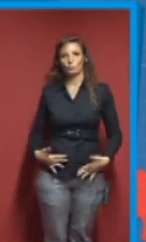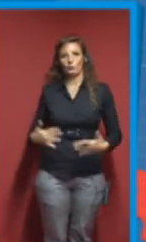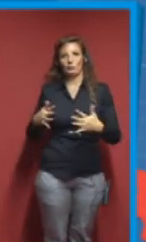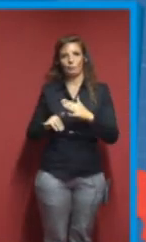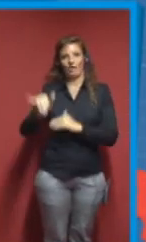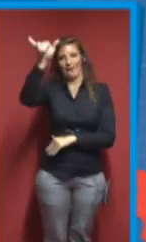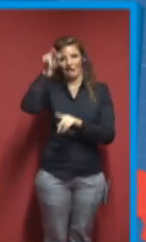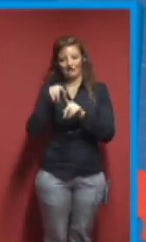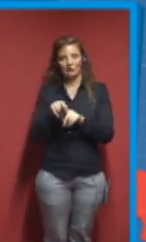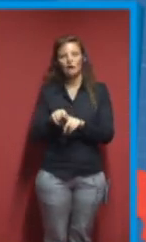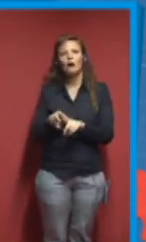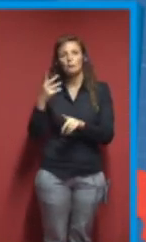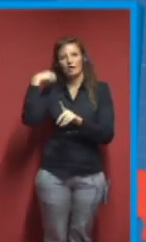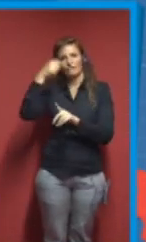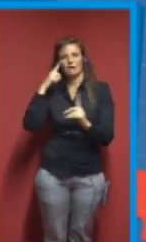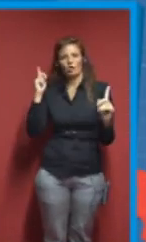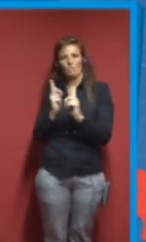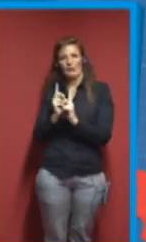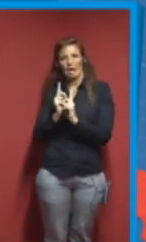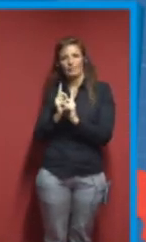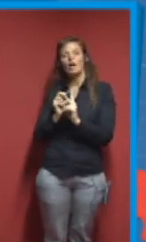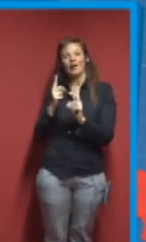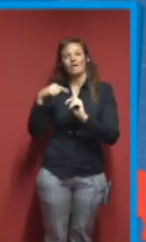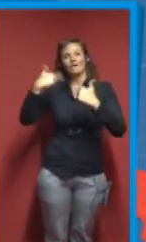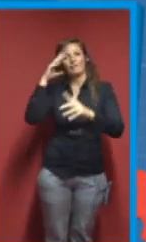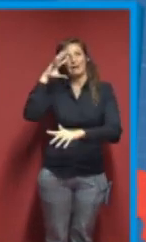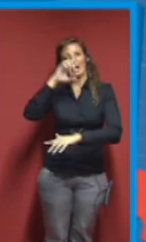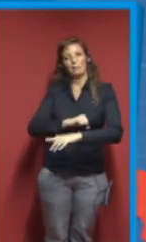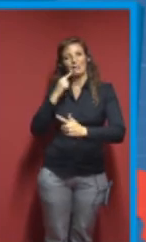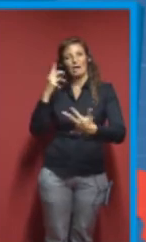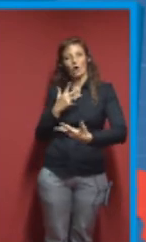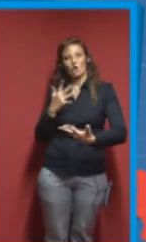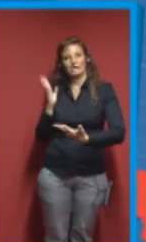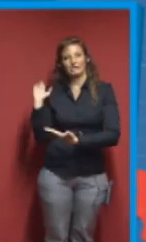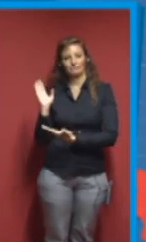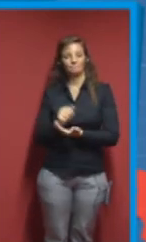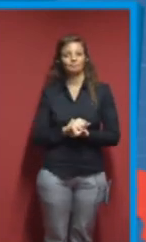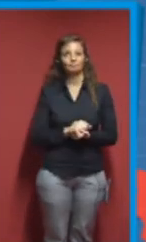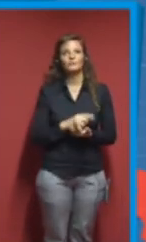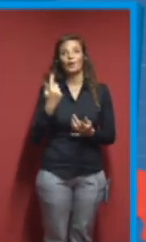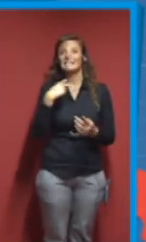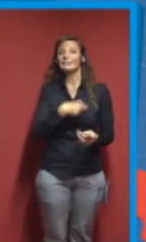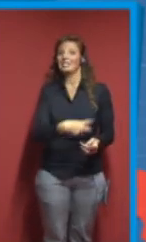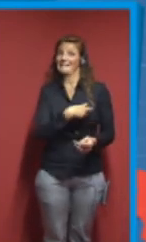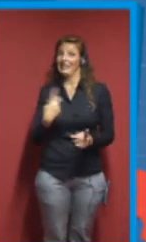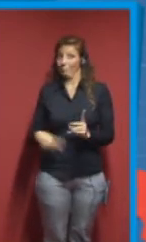clip. Questo è un breve video. That gives you a feeling. Che vi dà l'idea di cosa si tratta? In Switzerland. Questo è Svizzera.